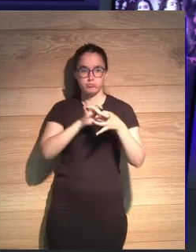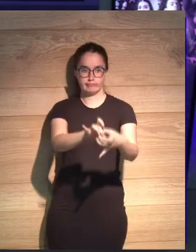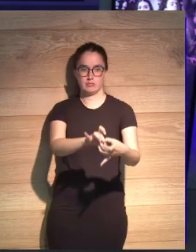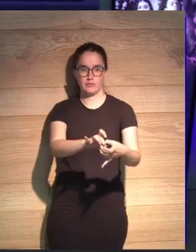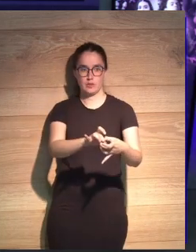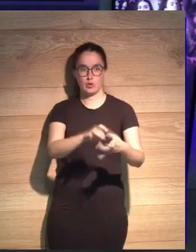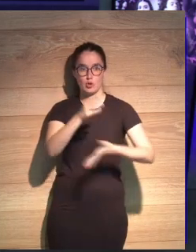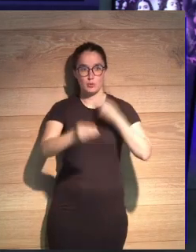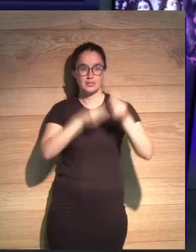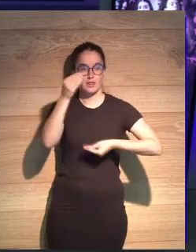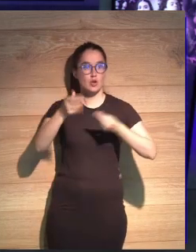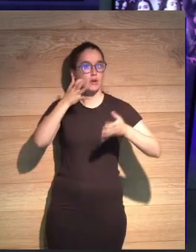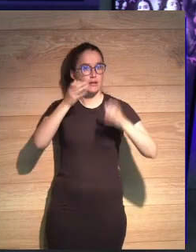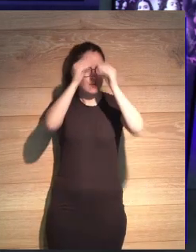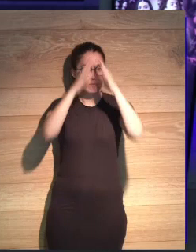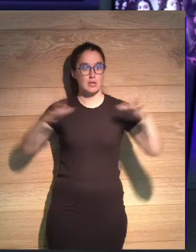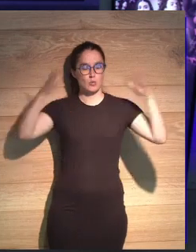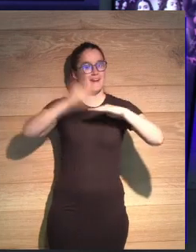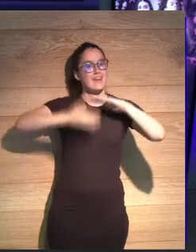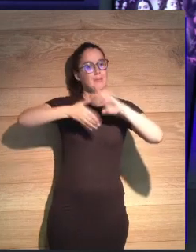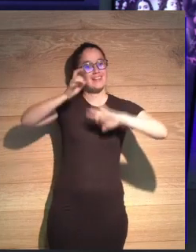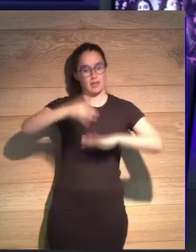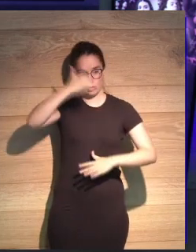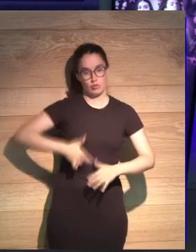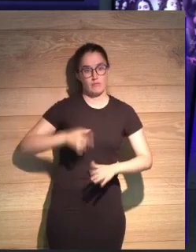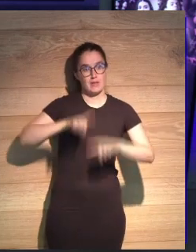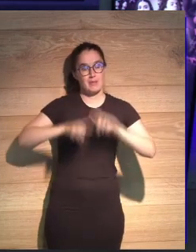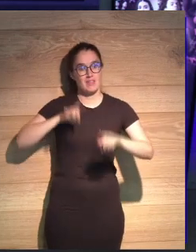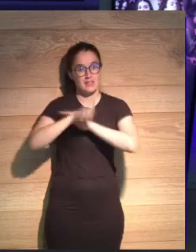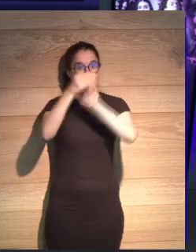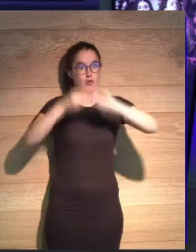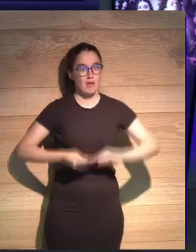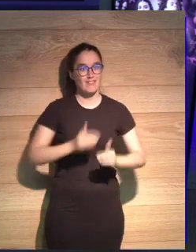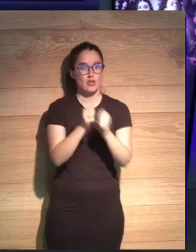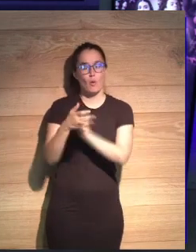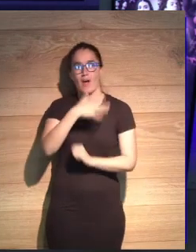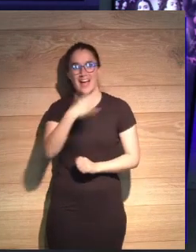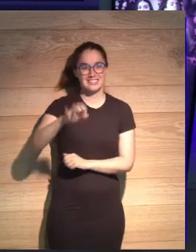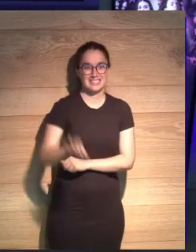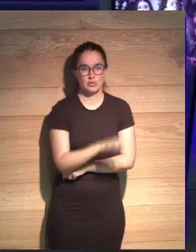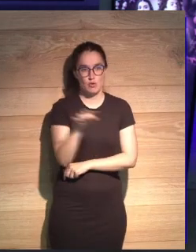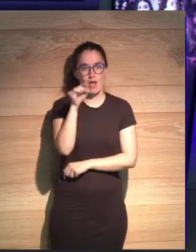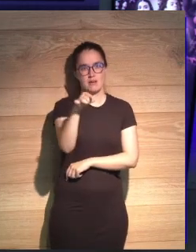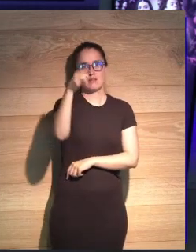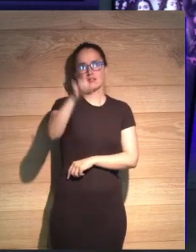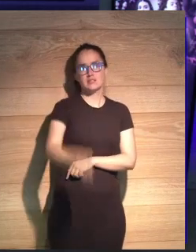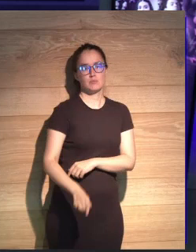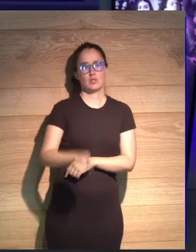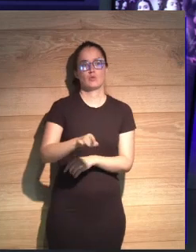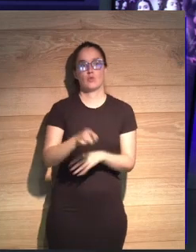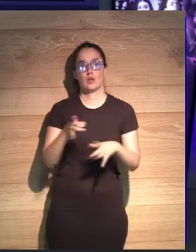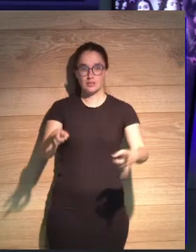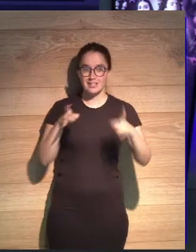expose users to a specific stimulus. And here you can choose